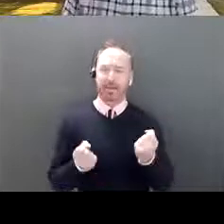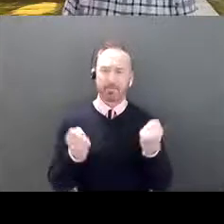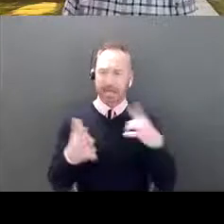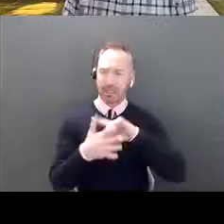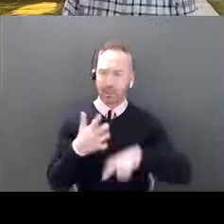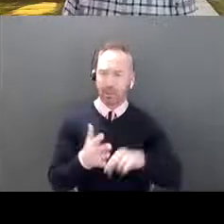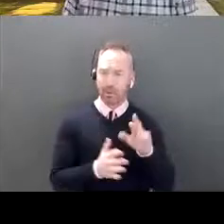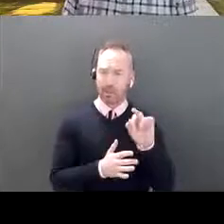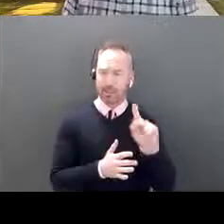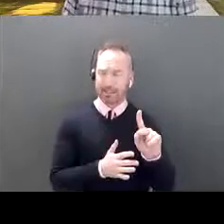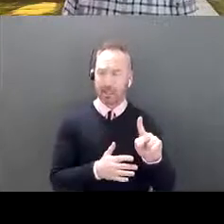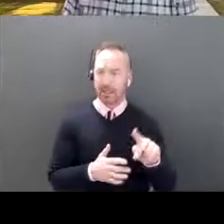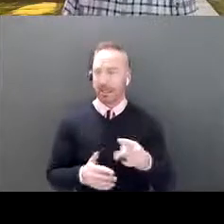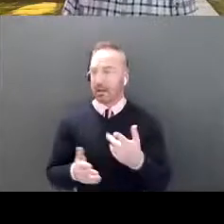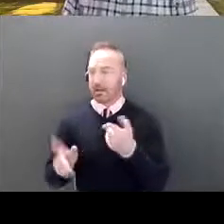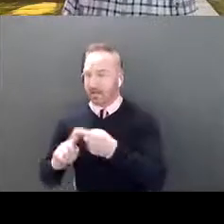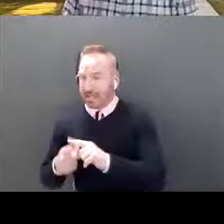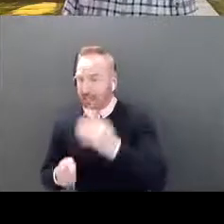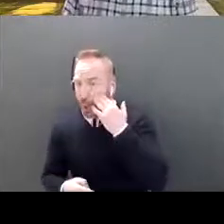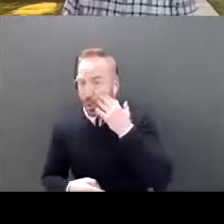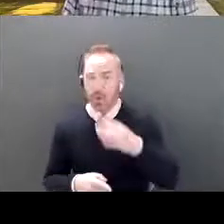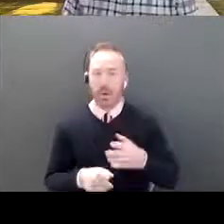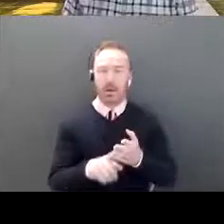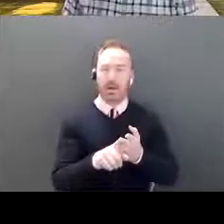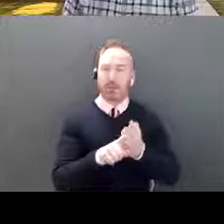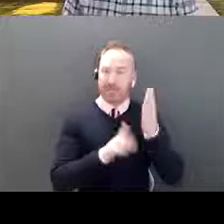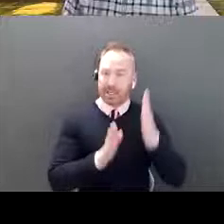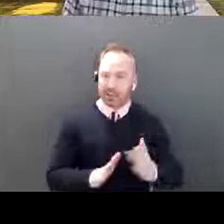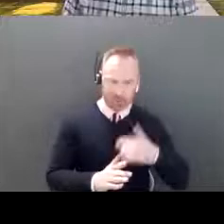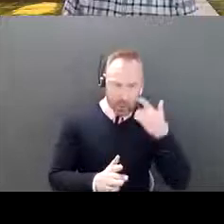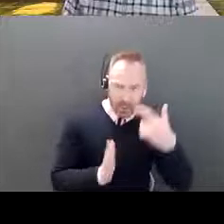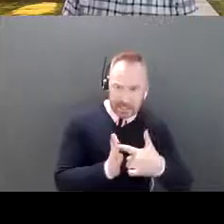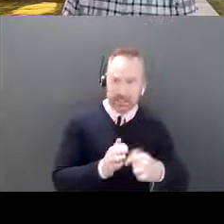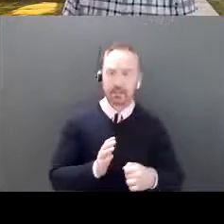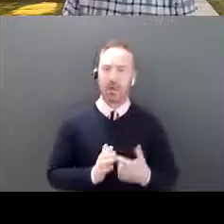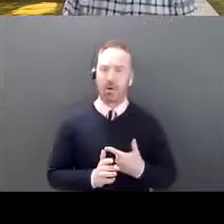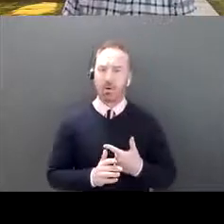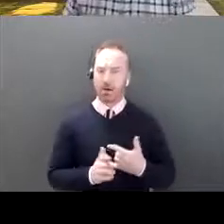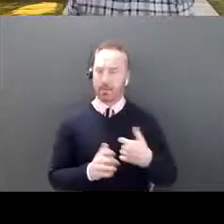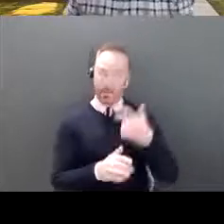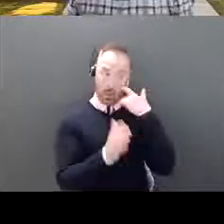frontline professionals who saw the warning signs but weren't sure what to say or what to do.